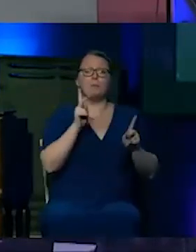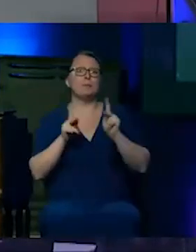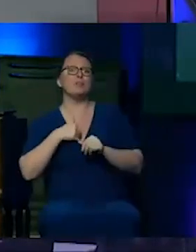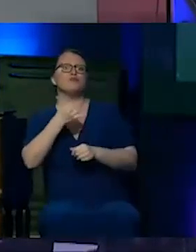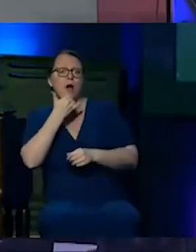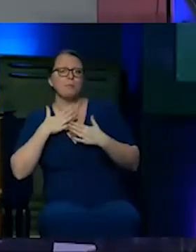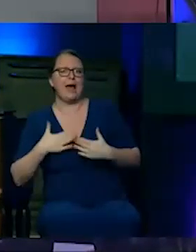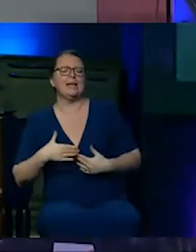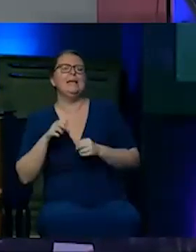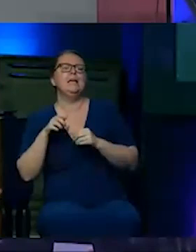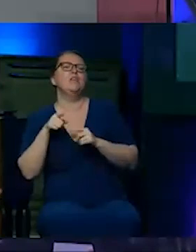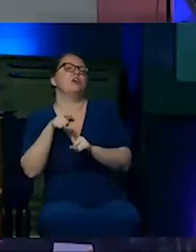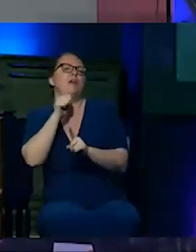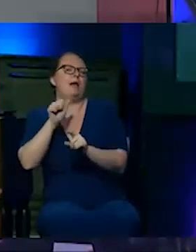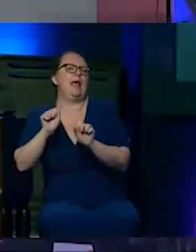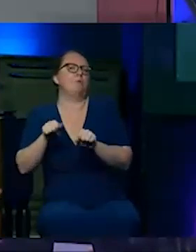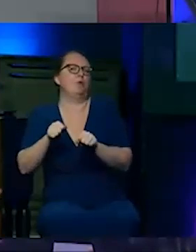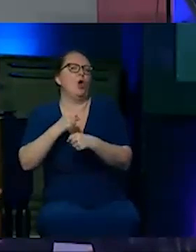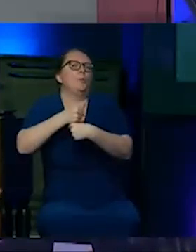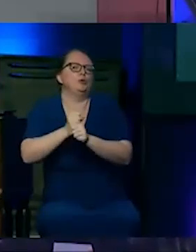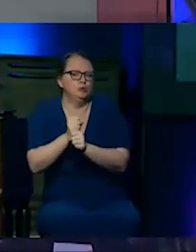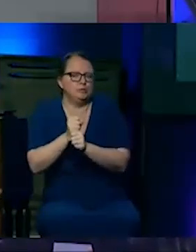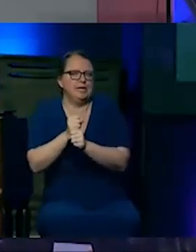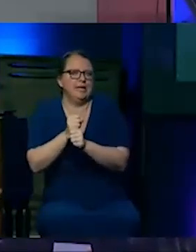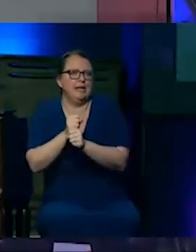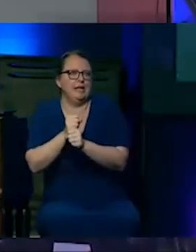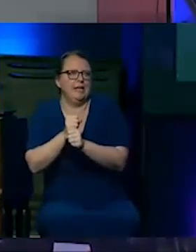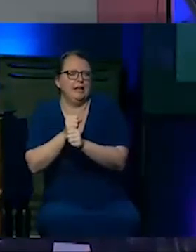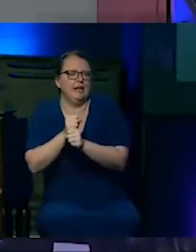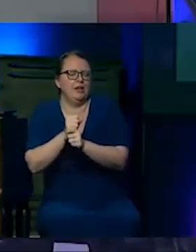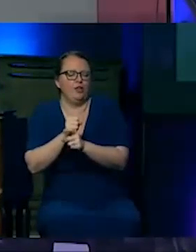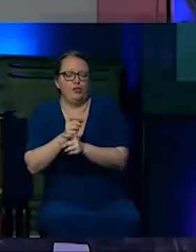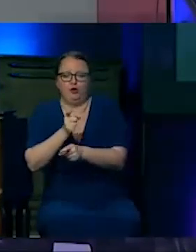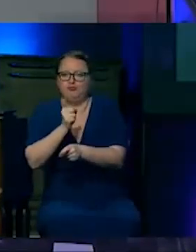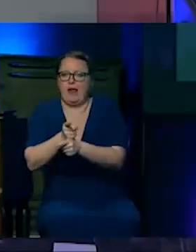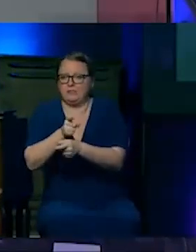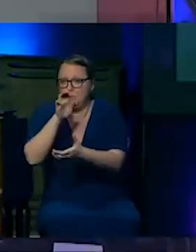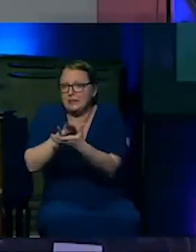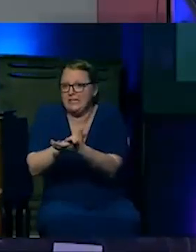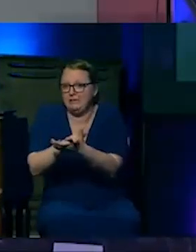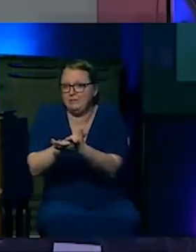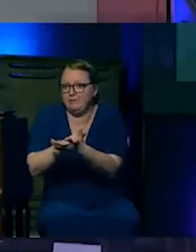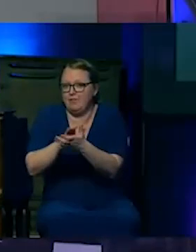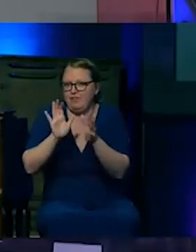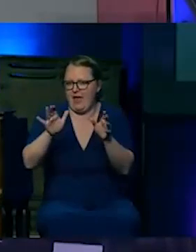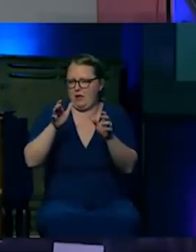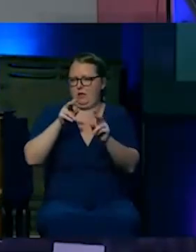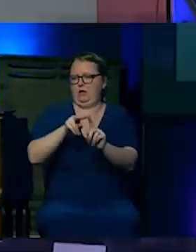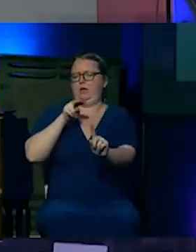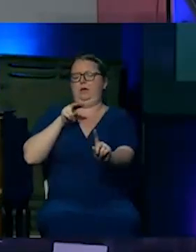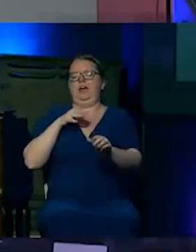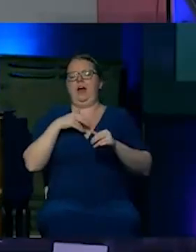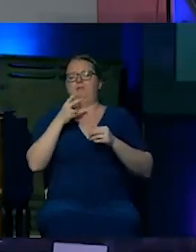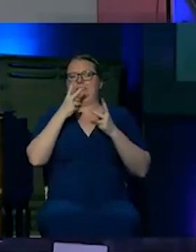can have the wrong, they're not capable of producing the correct belief. And so oftentimes I'll see it like